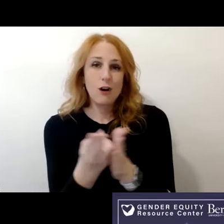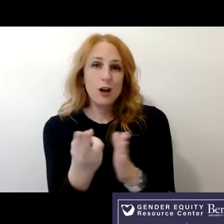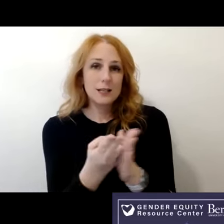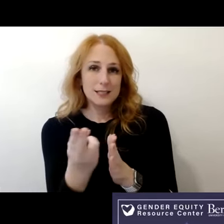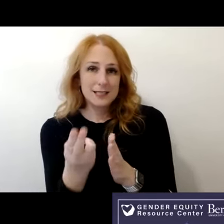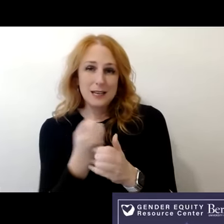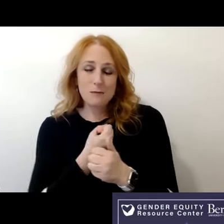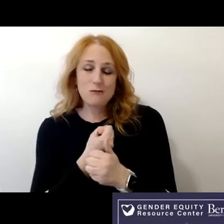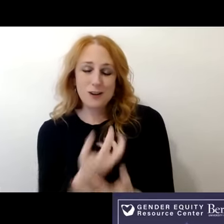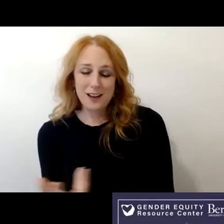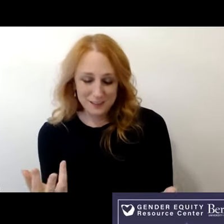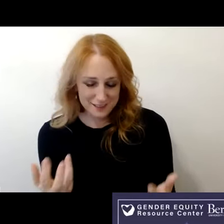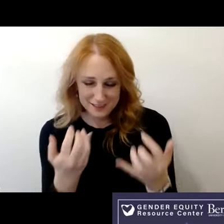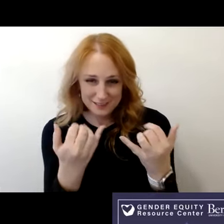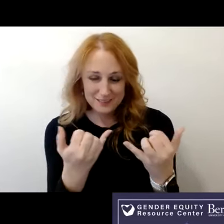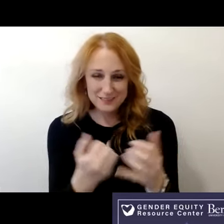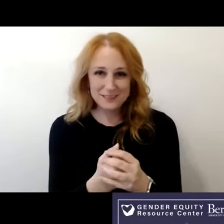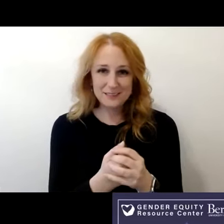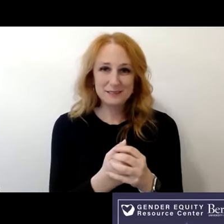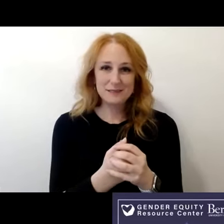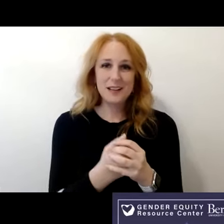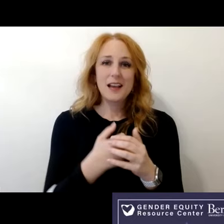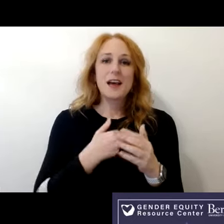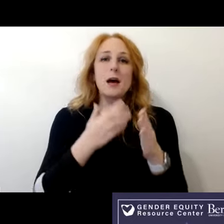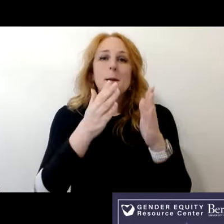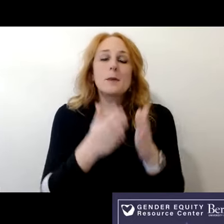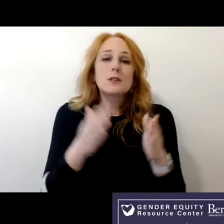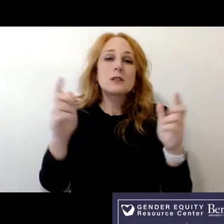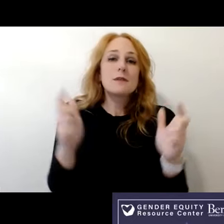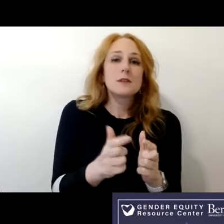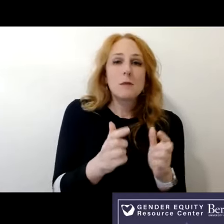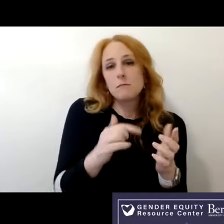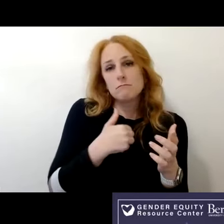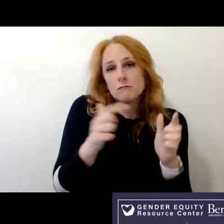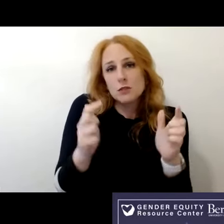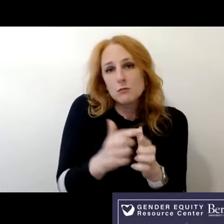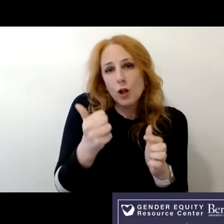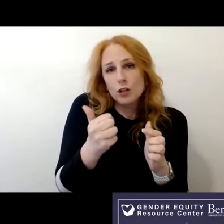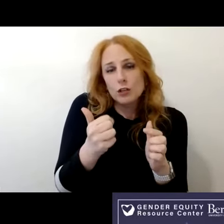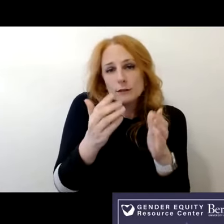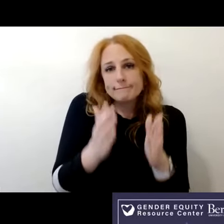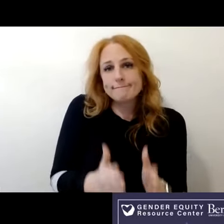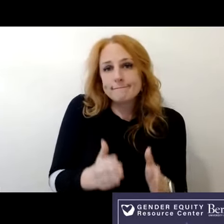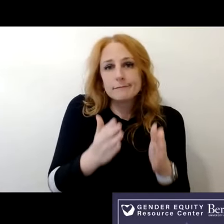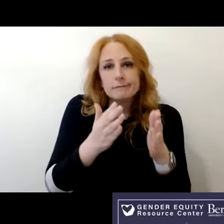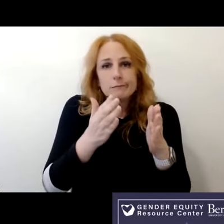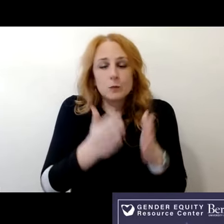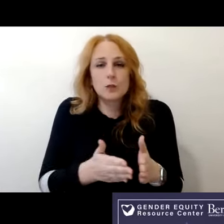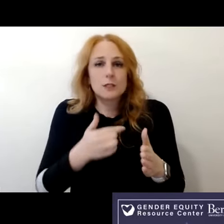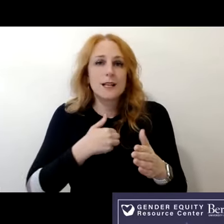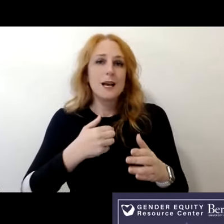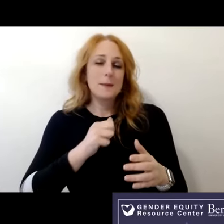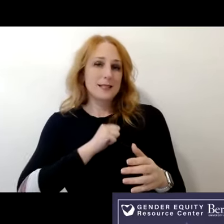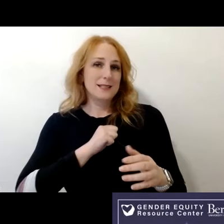out. I'm a person of a smaller frame, and I'm also a self-defense